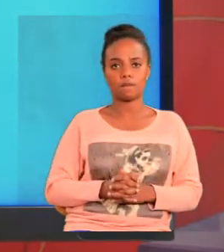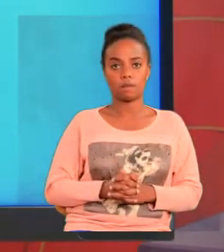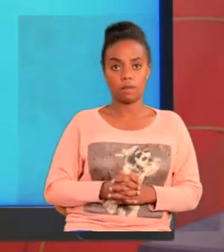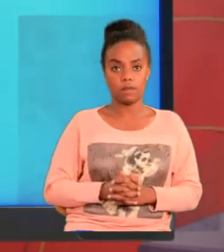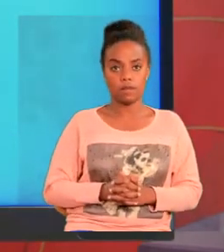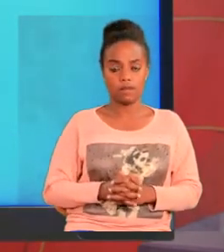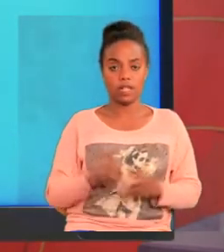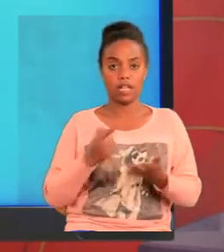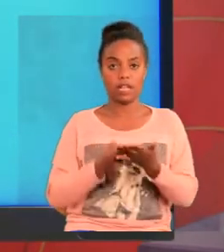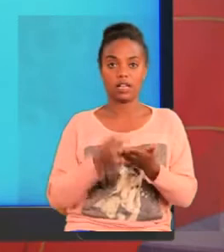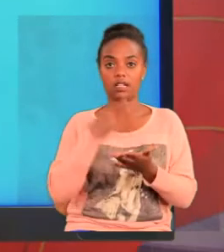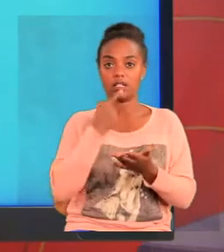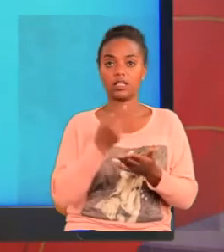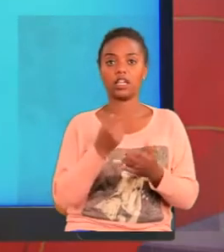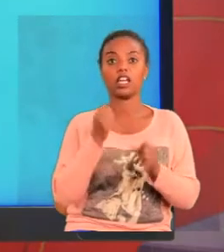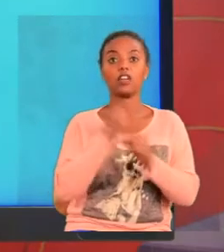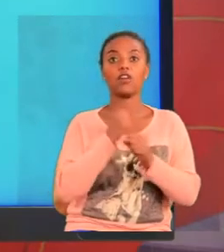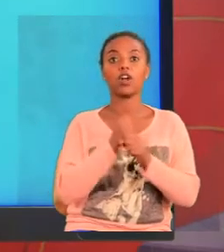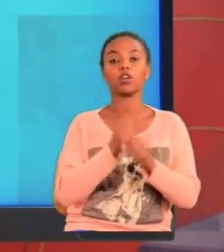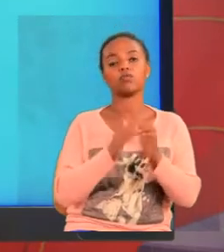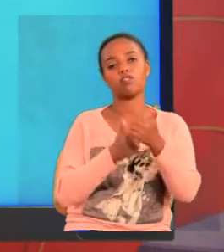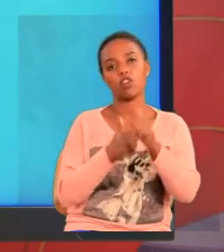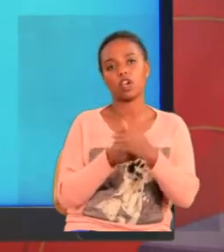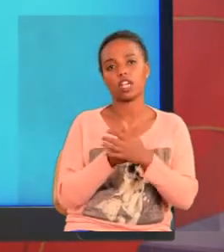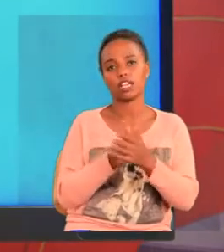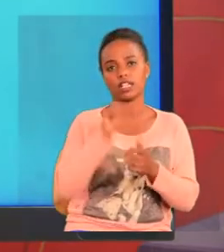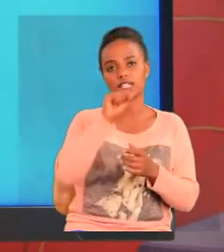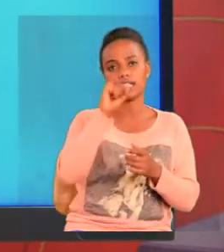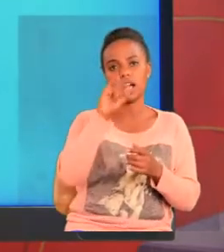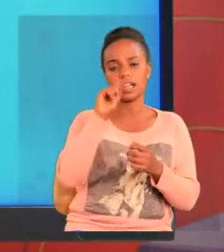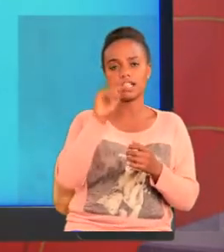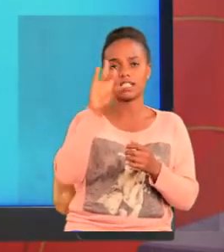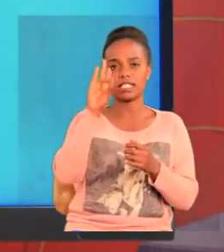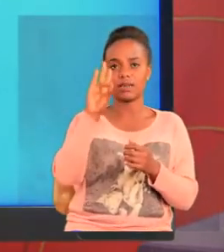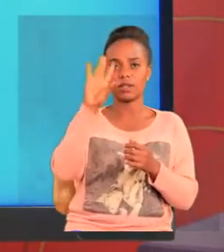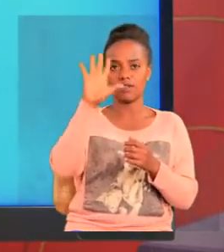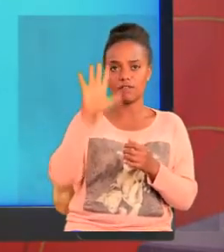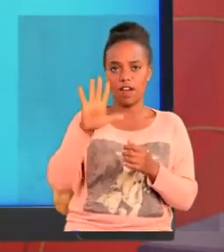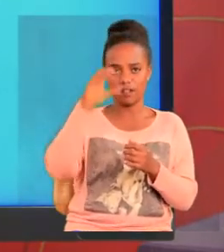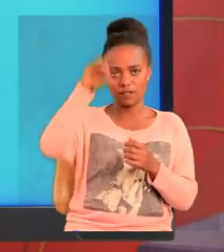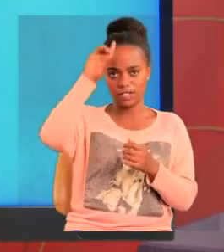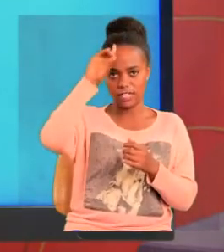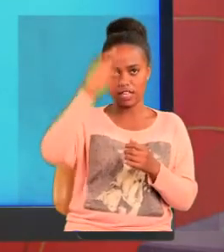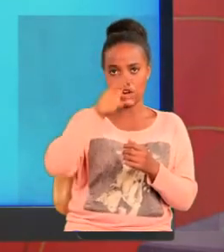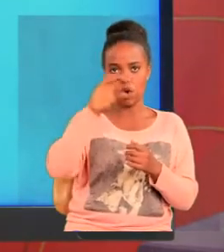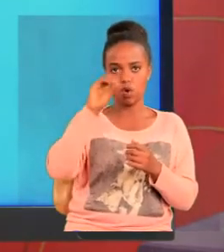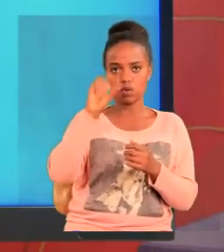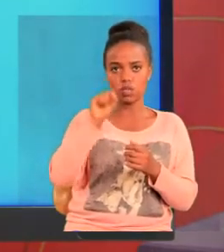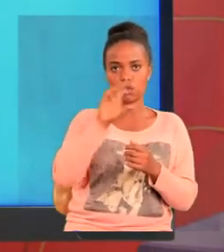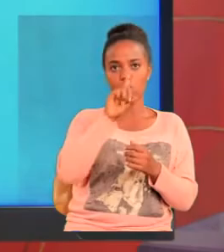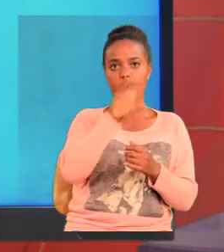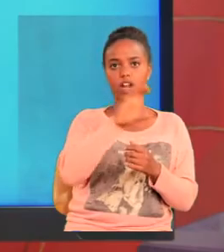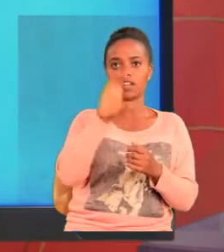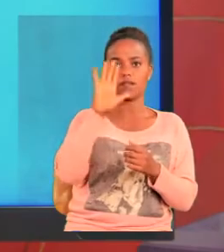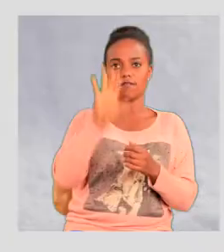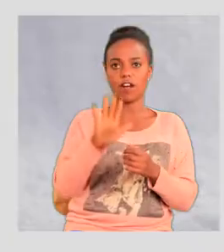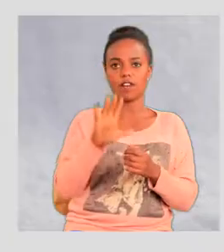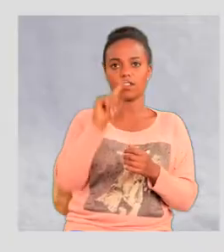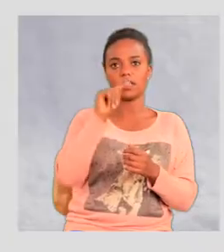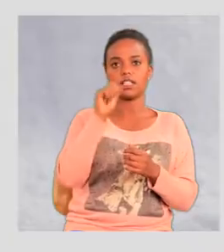So here it says evaluate the following: sine 75, cos 105, tan 15,